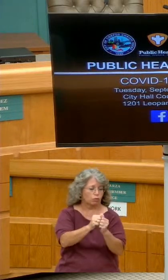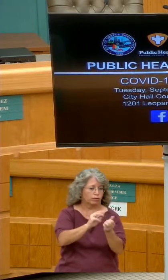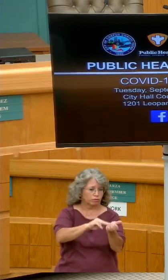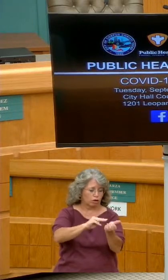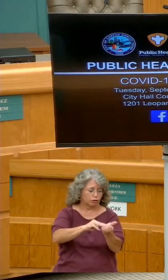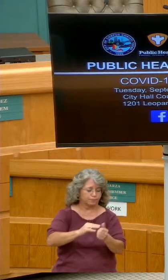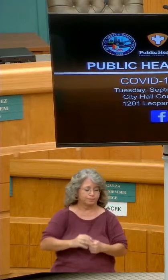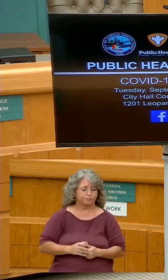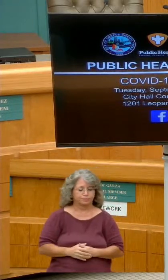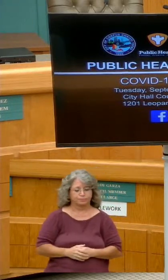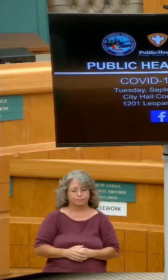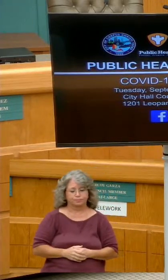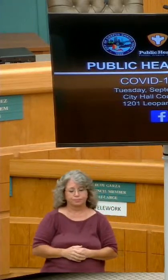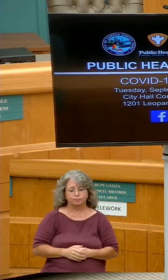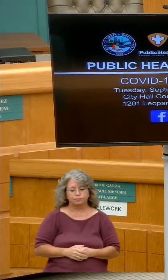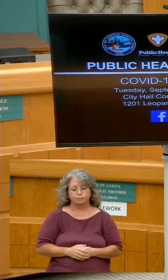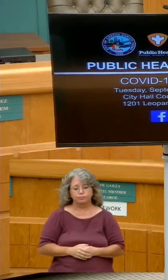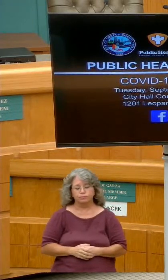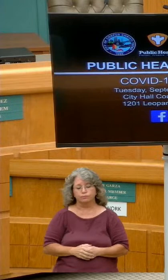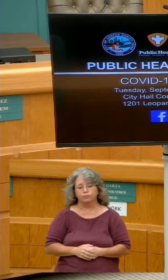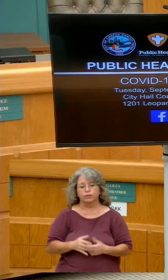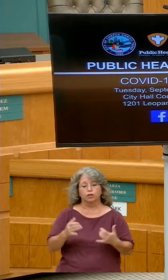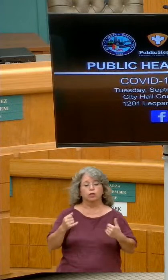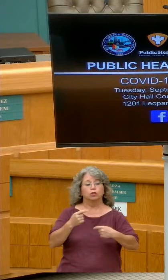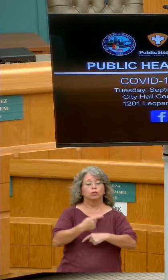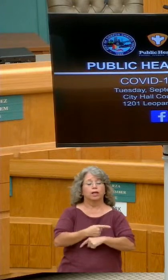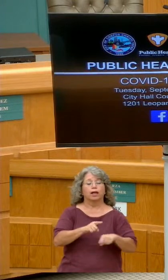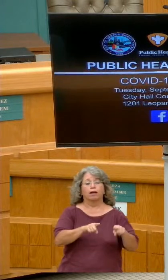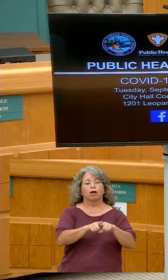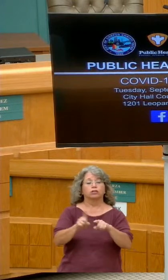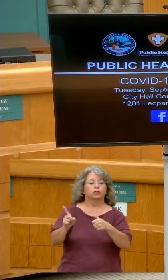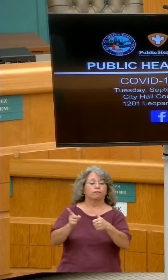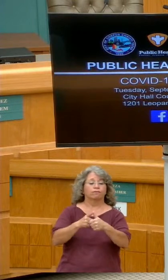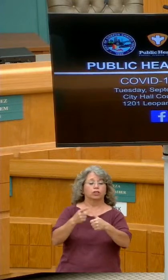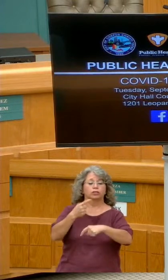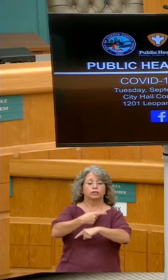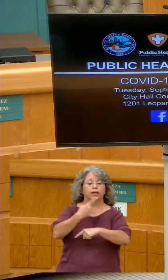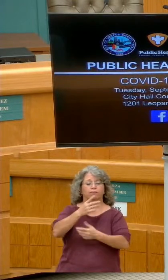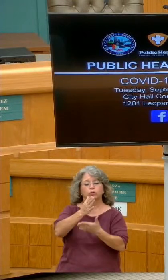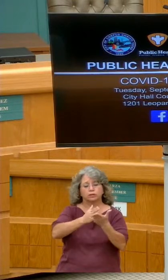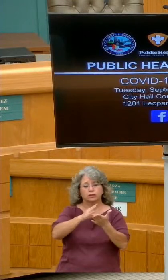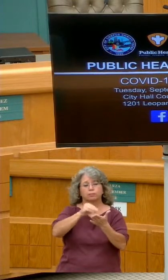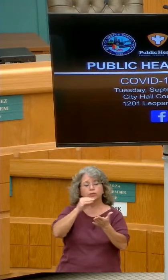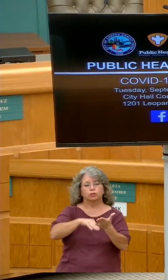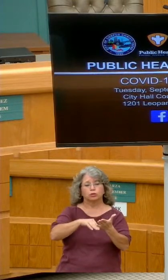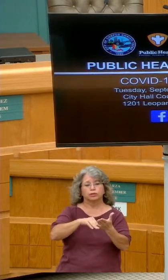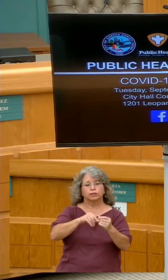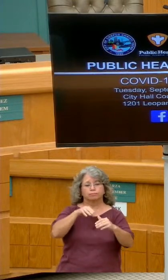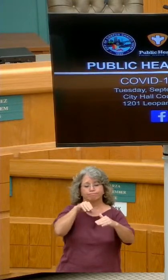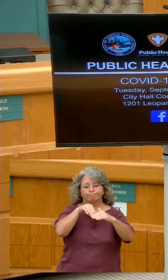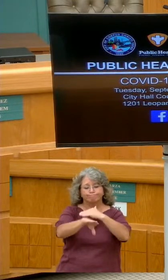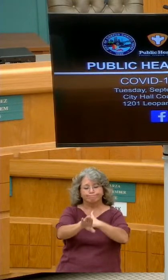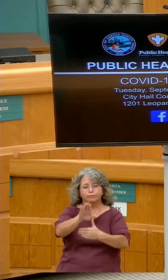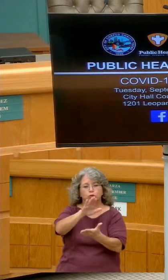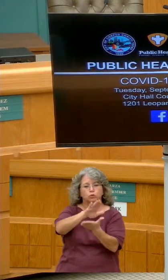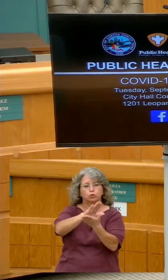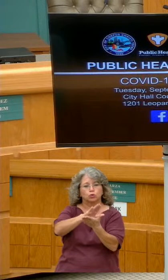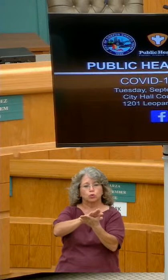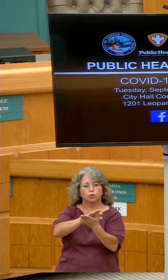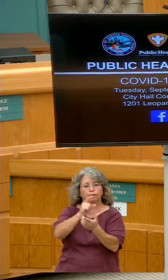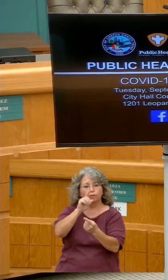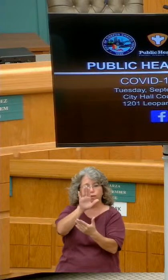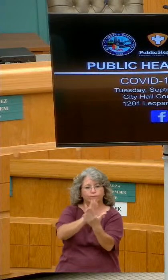So today was also the first day for some students for back to face-to-face instructions. Public Health is asking all